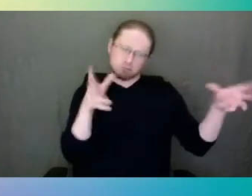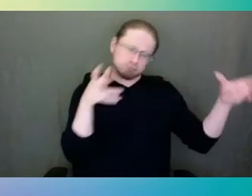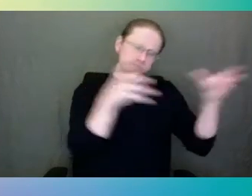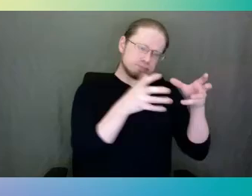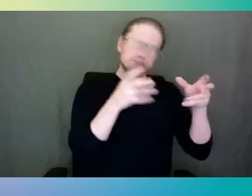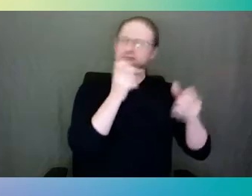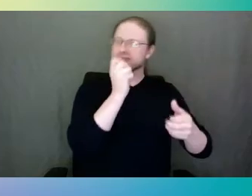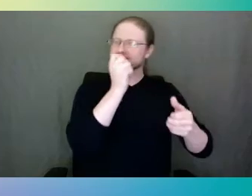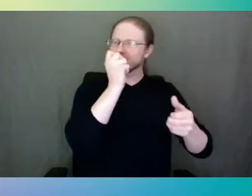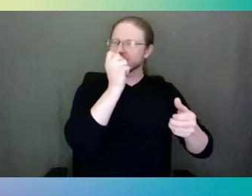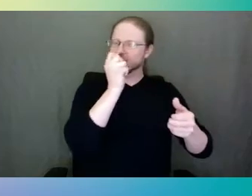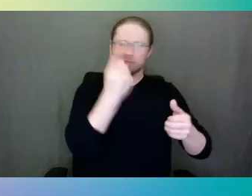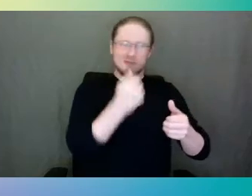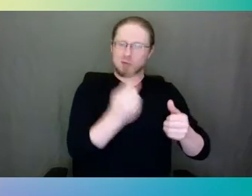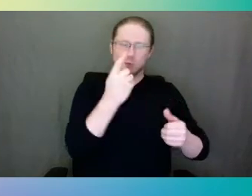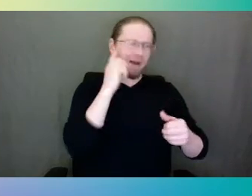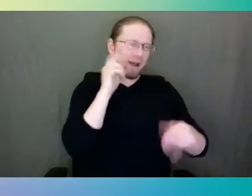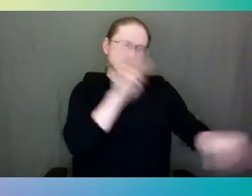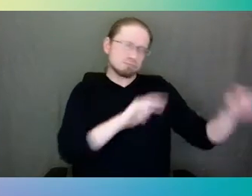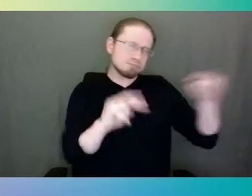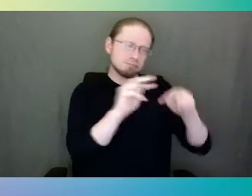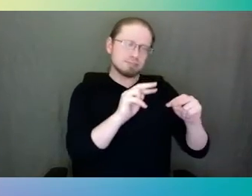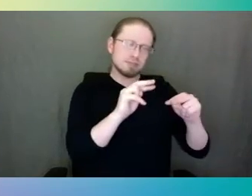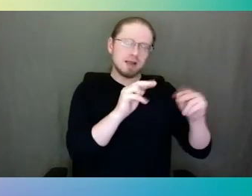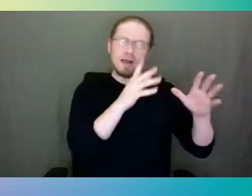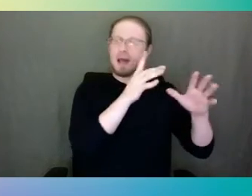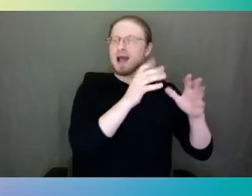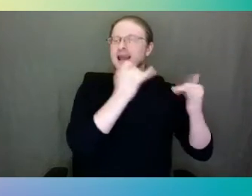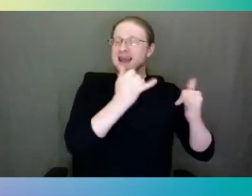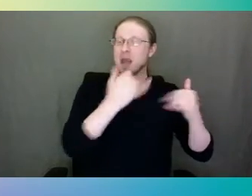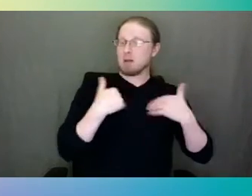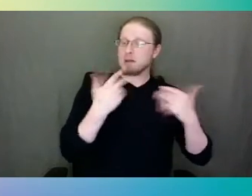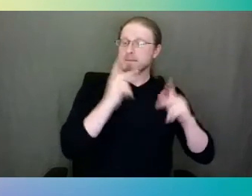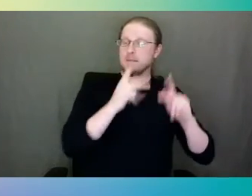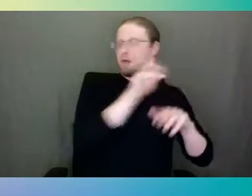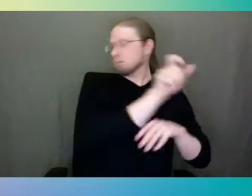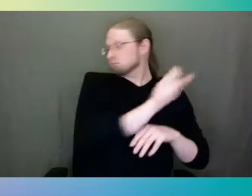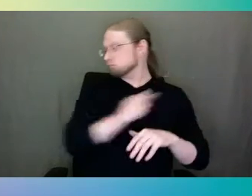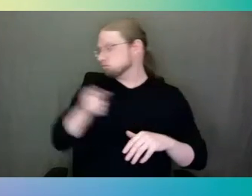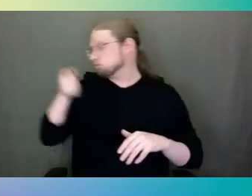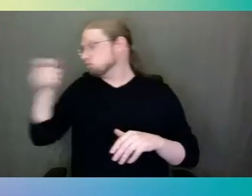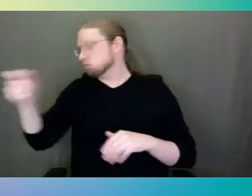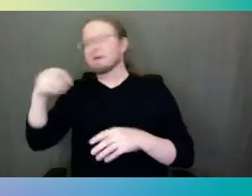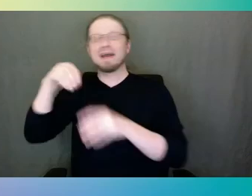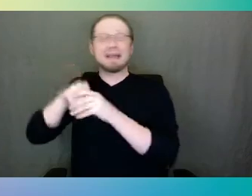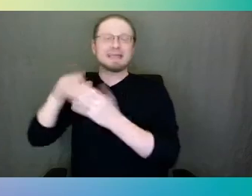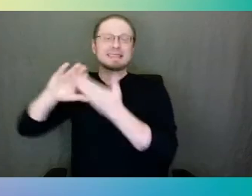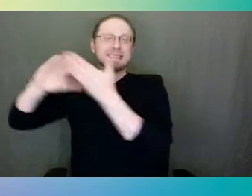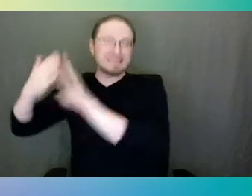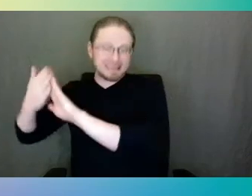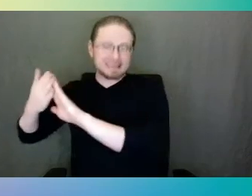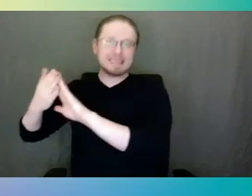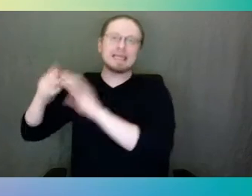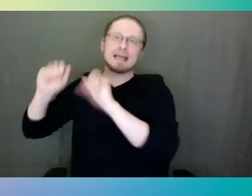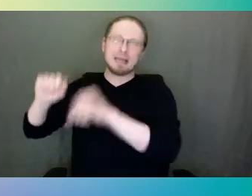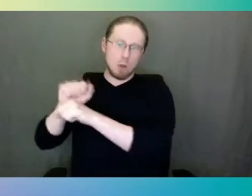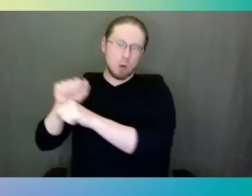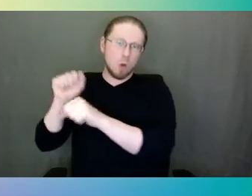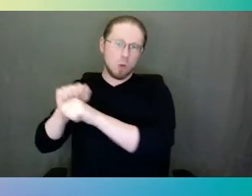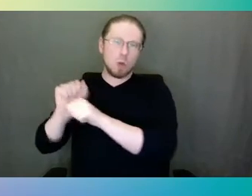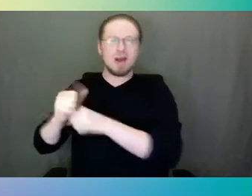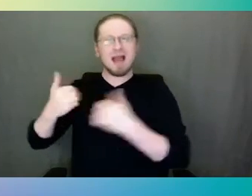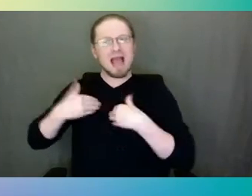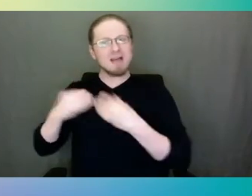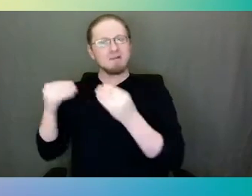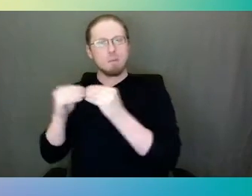cities where they're able to express more of this personal freedom, and they've got money in their pockets.